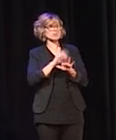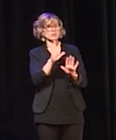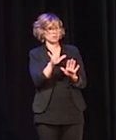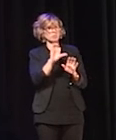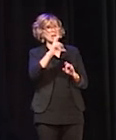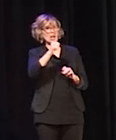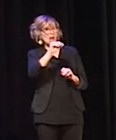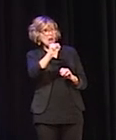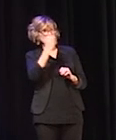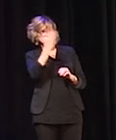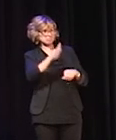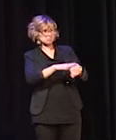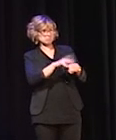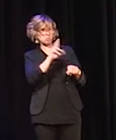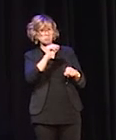it's utter chaos.